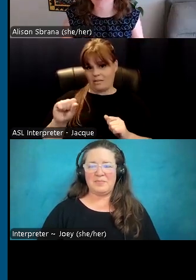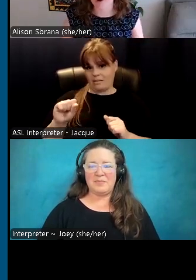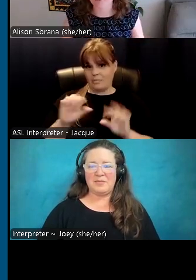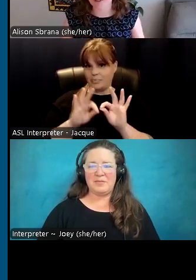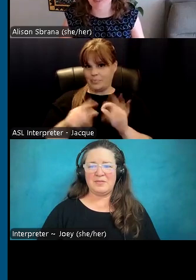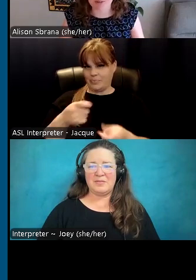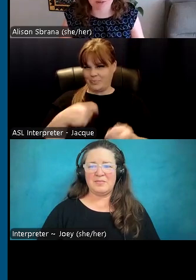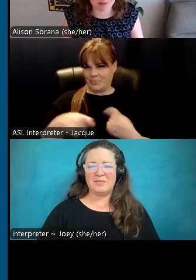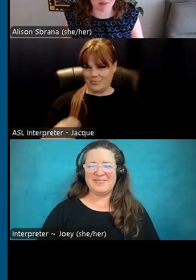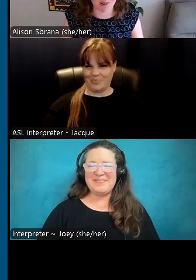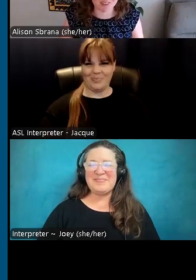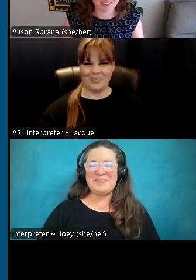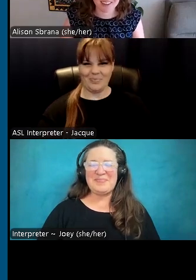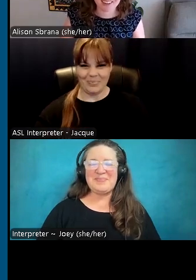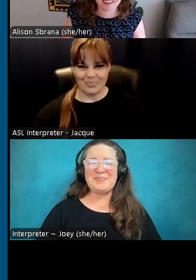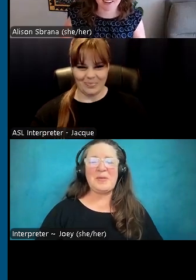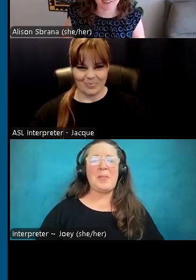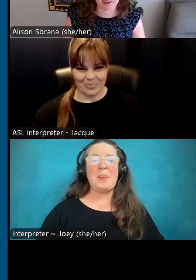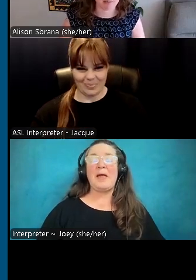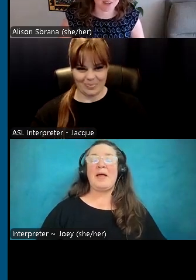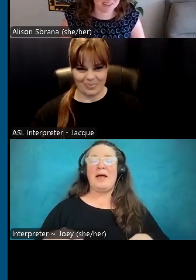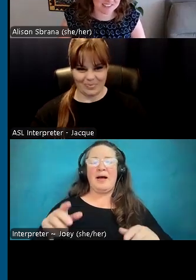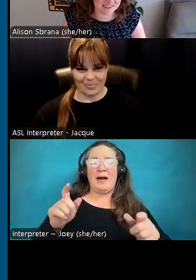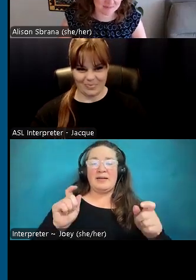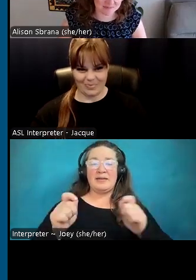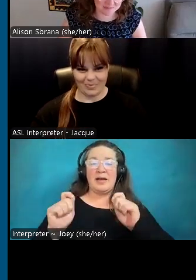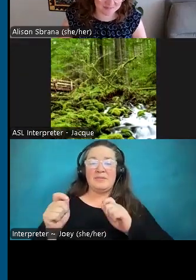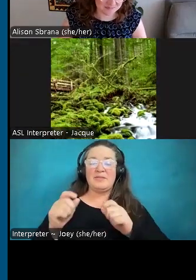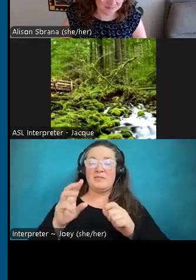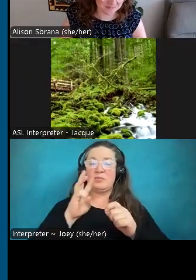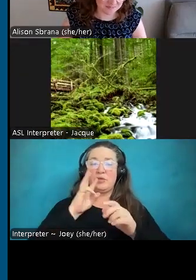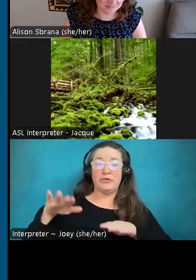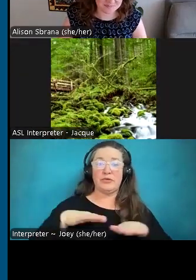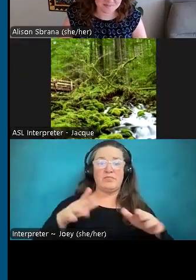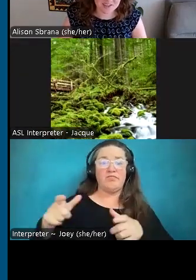adaptive river rafting proved me wrong. Next slide, please.